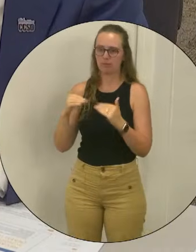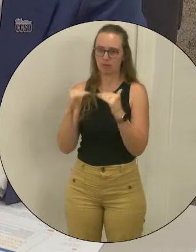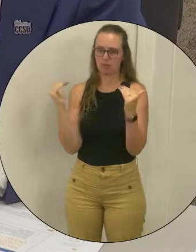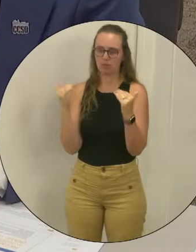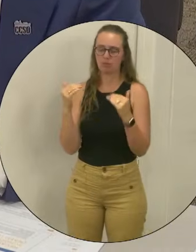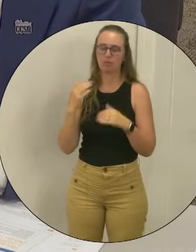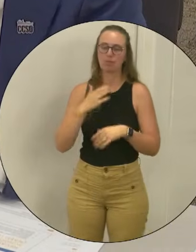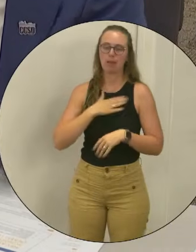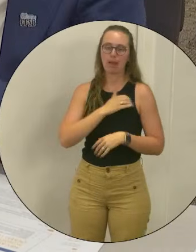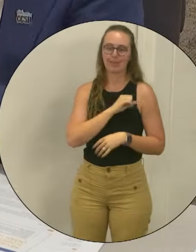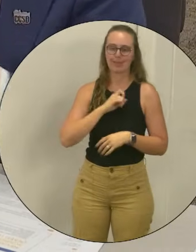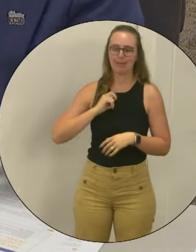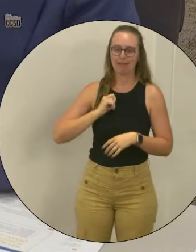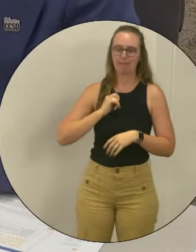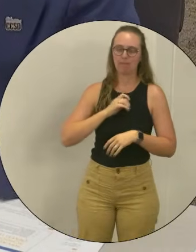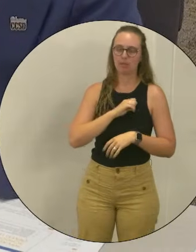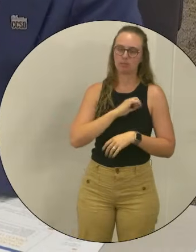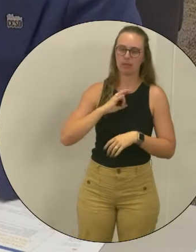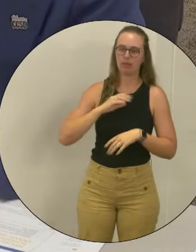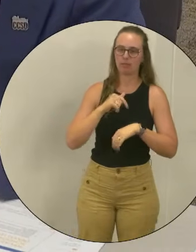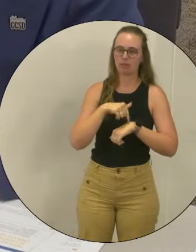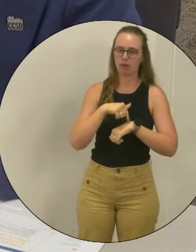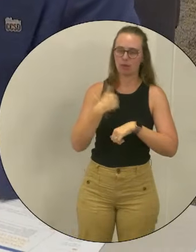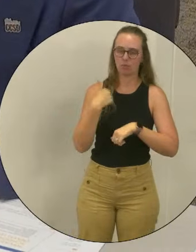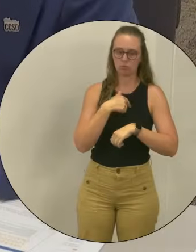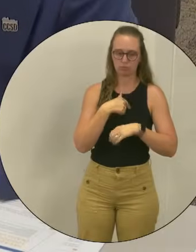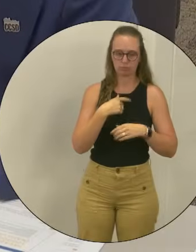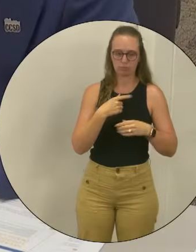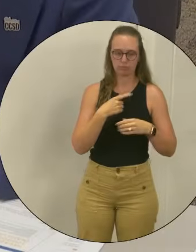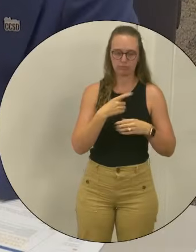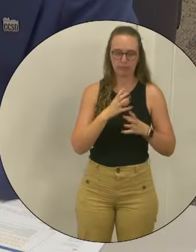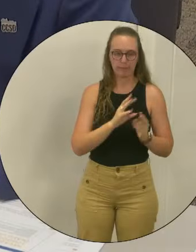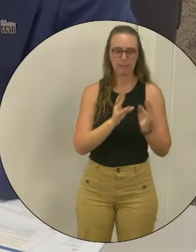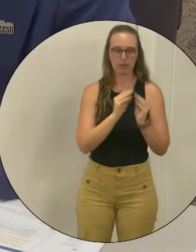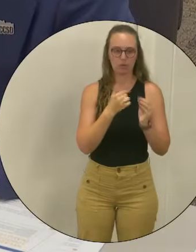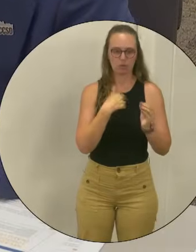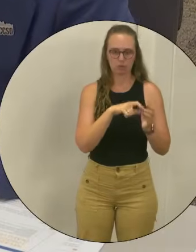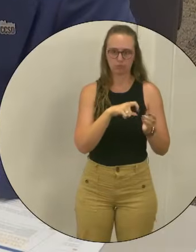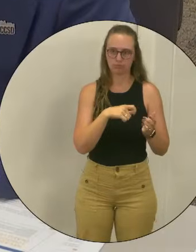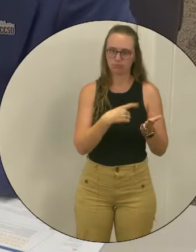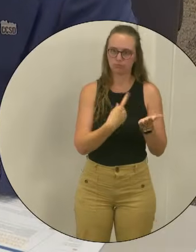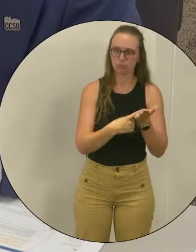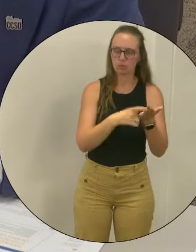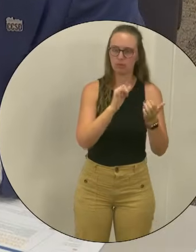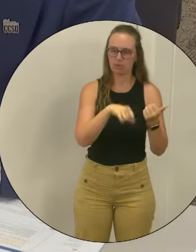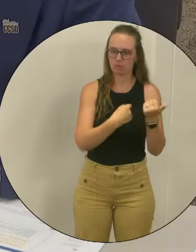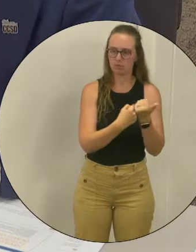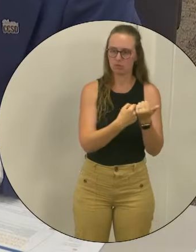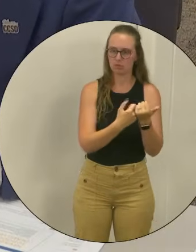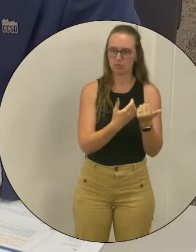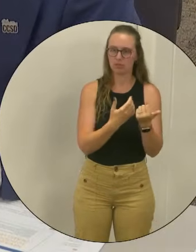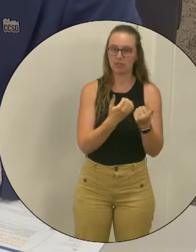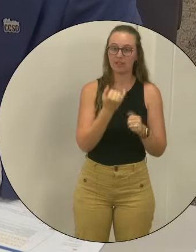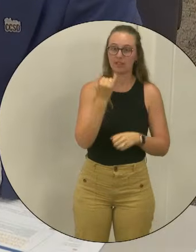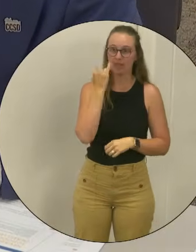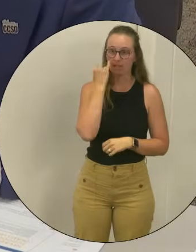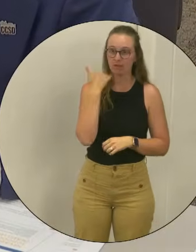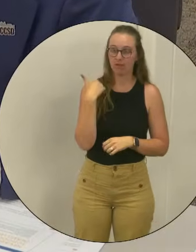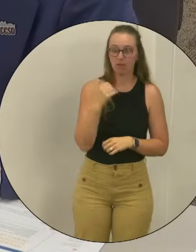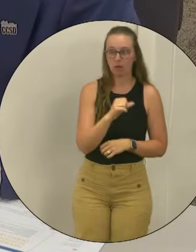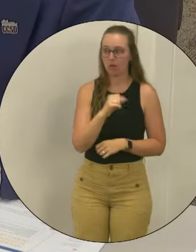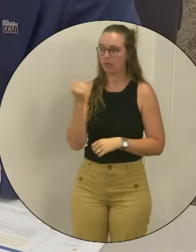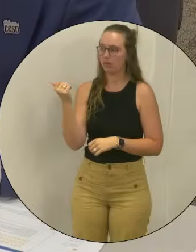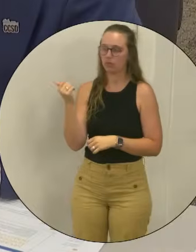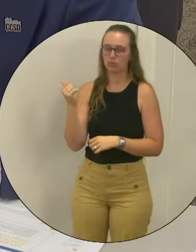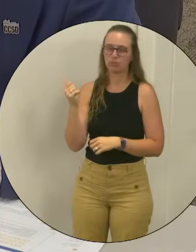that my staff time, Brad's staff time, when we're up at session, is advocating on behalf of those causes. So even if there are other